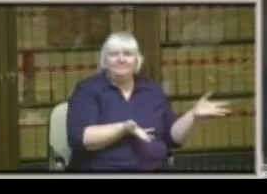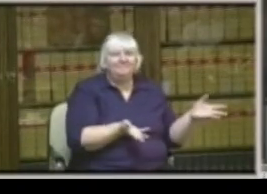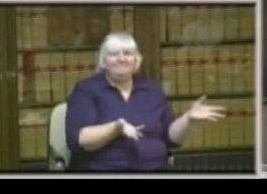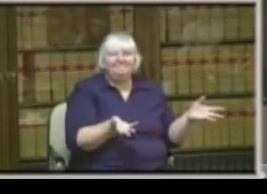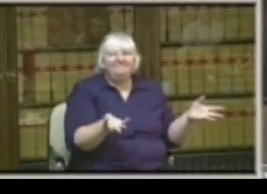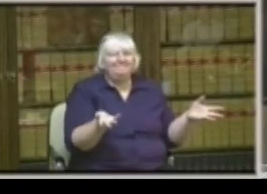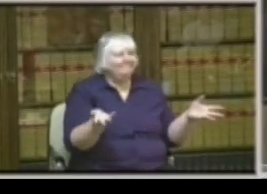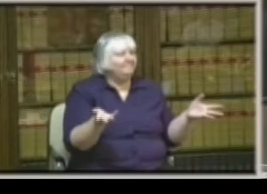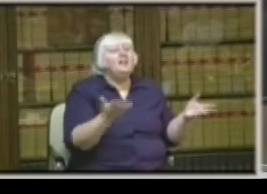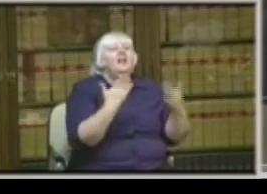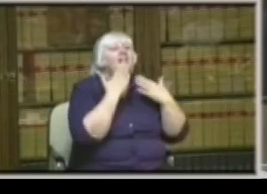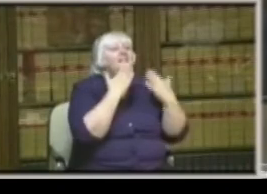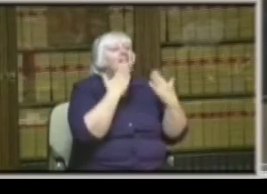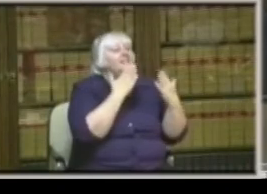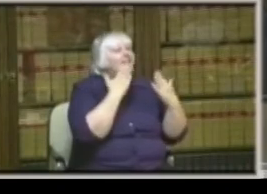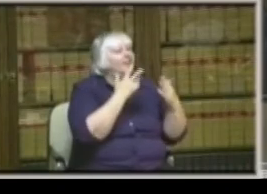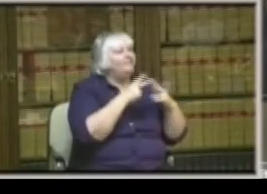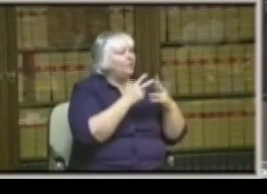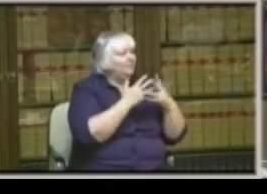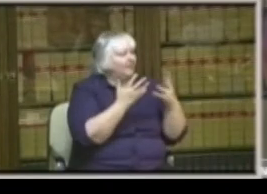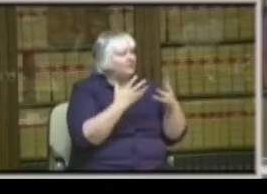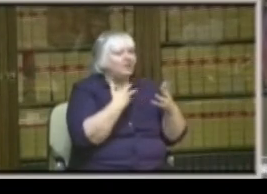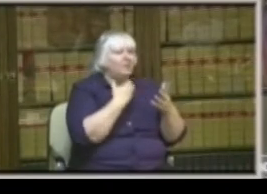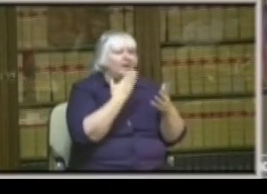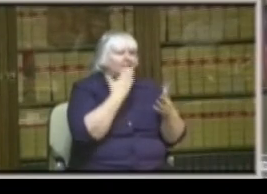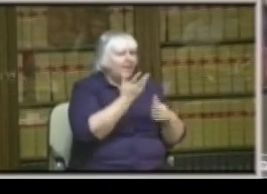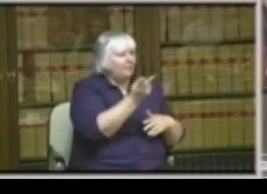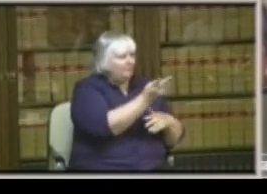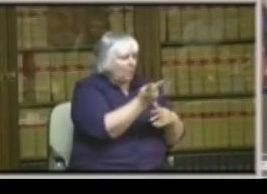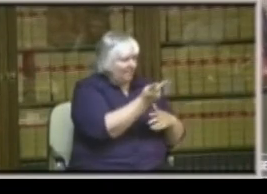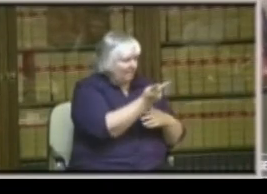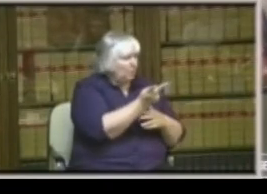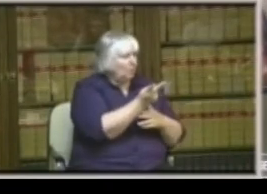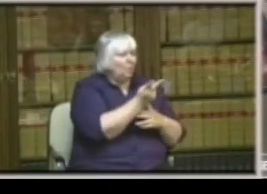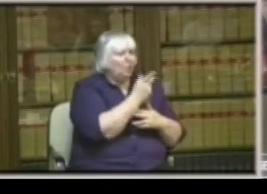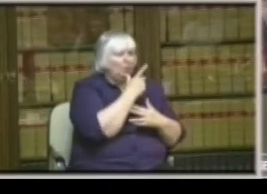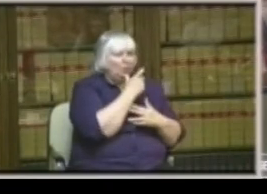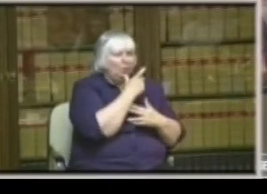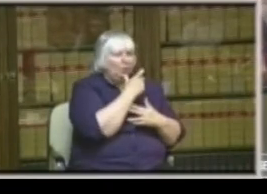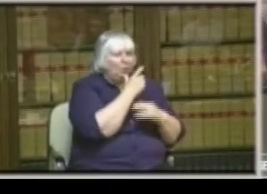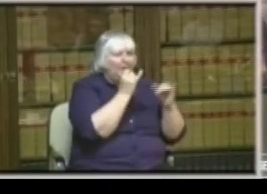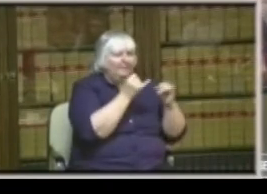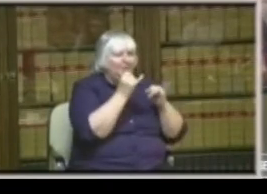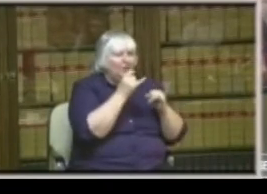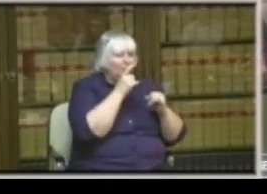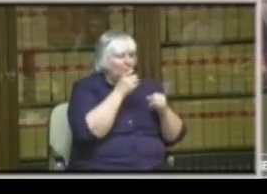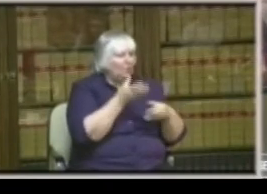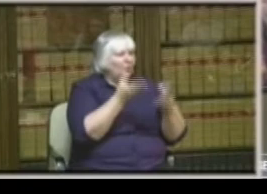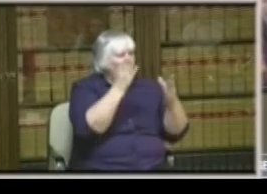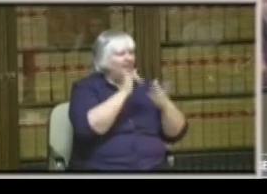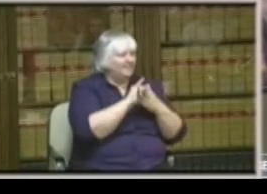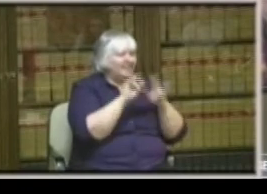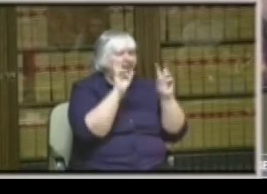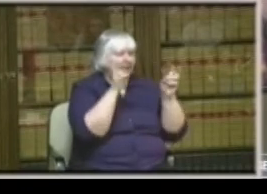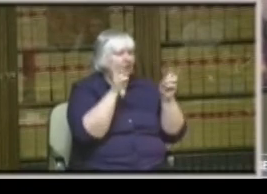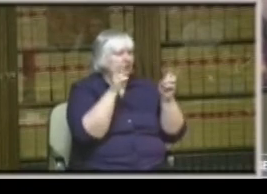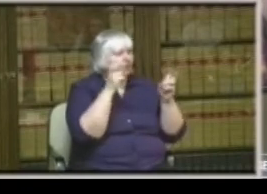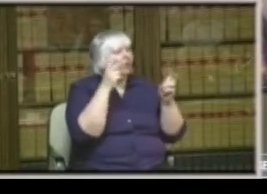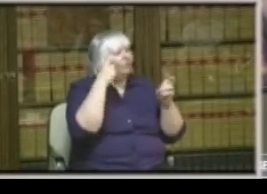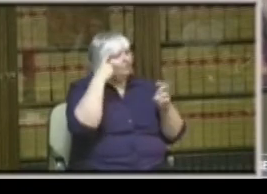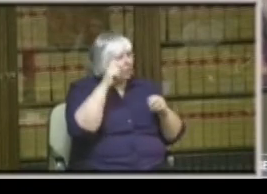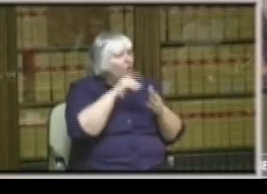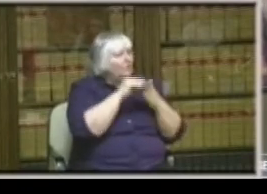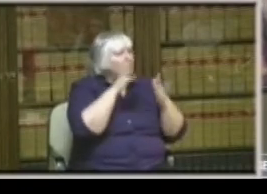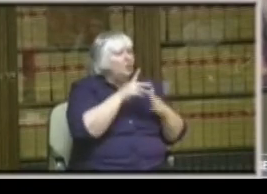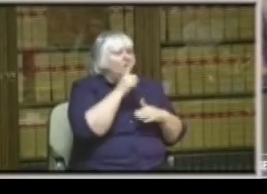No? Well, thank you very much. And I just want to thank both of you who are the individuals who raised this issue on behalf of